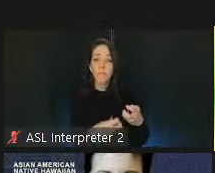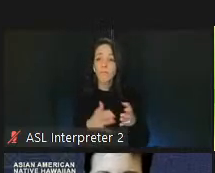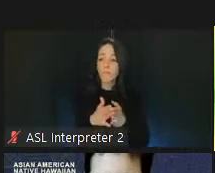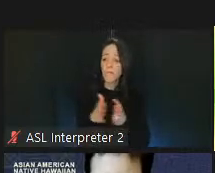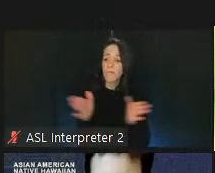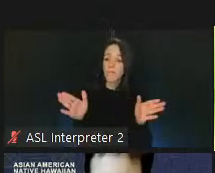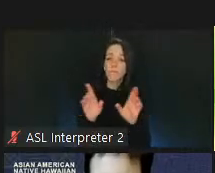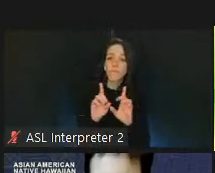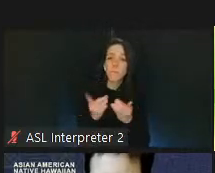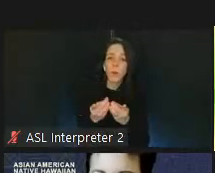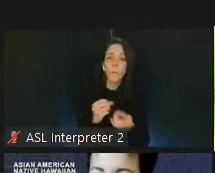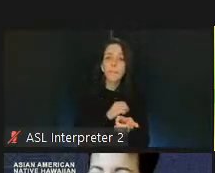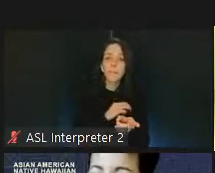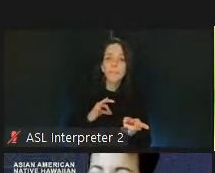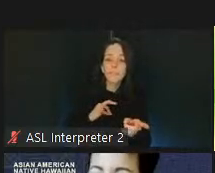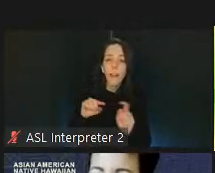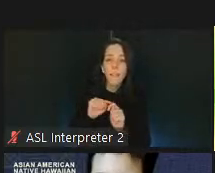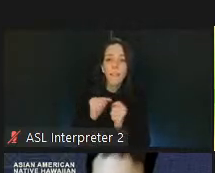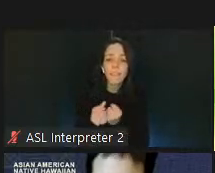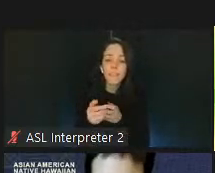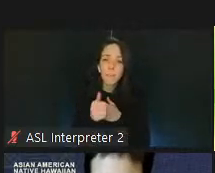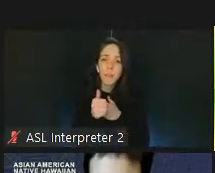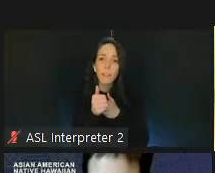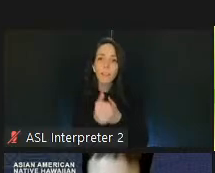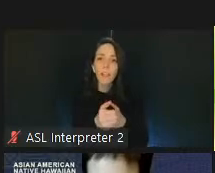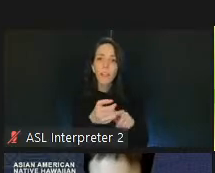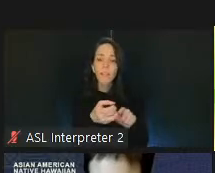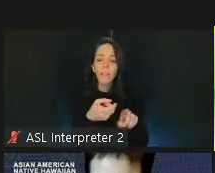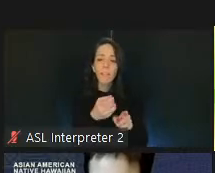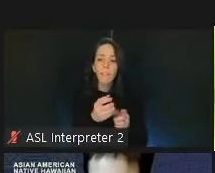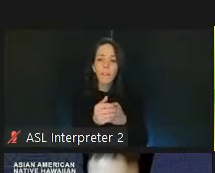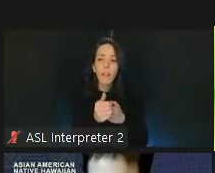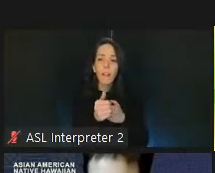team, which is led by